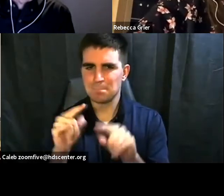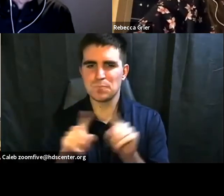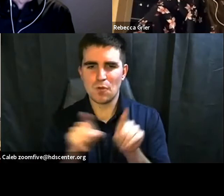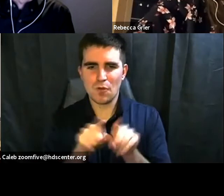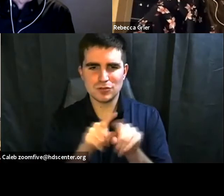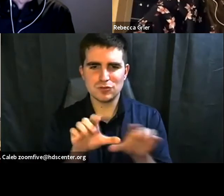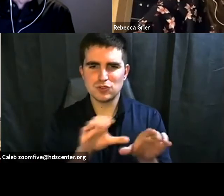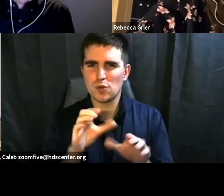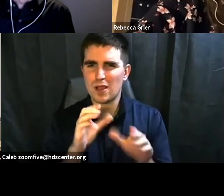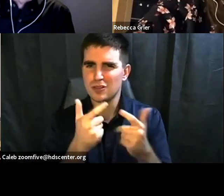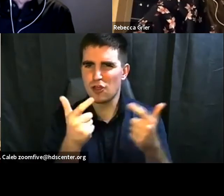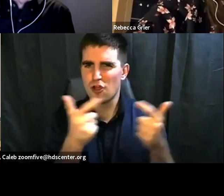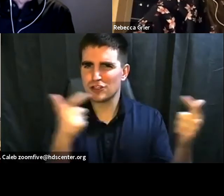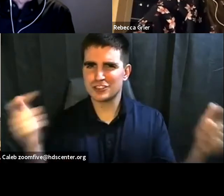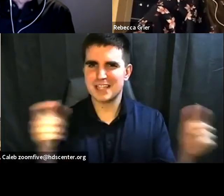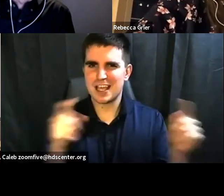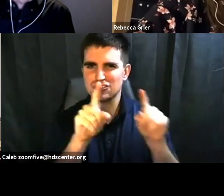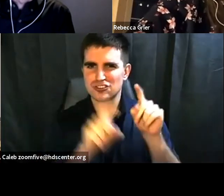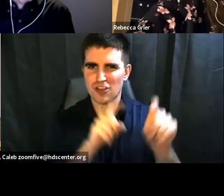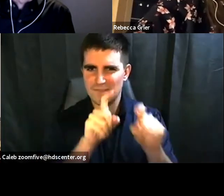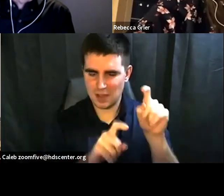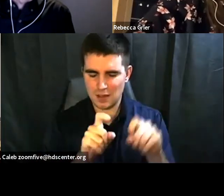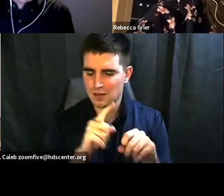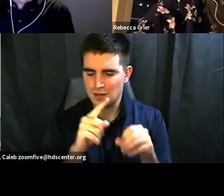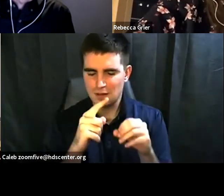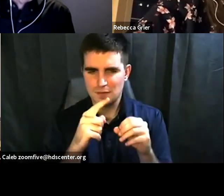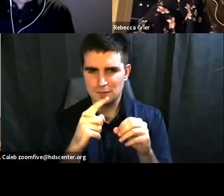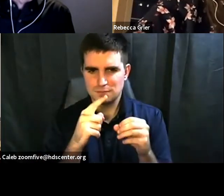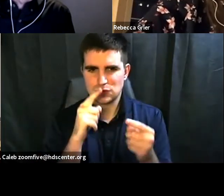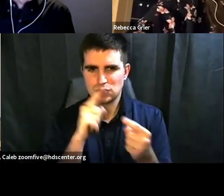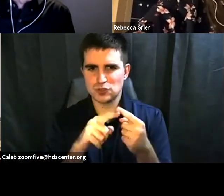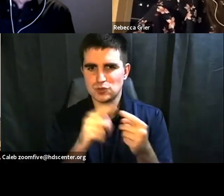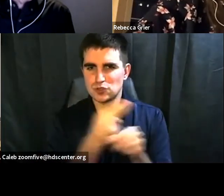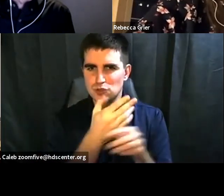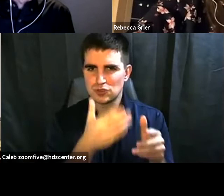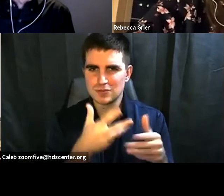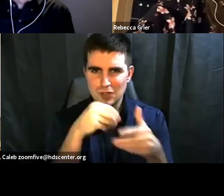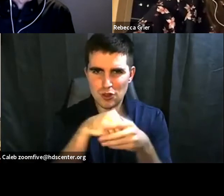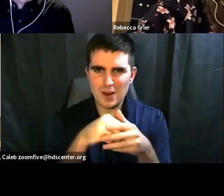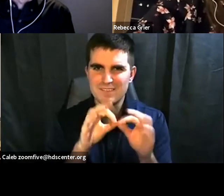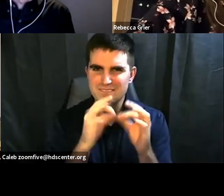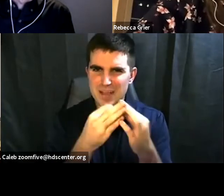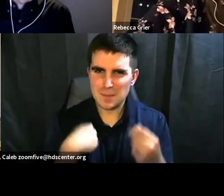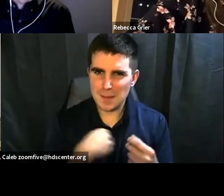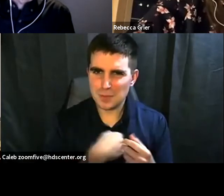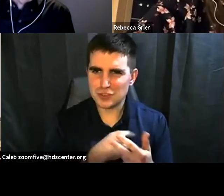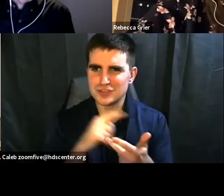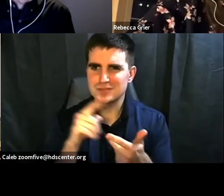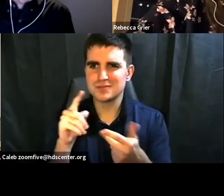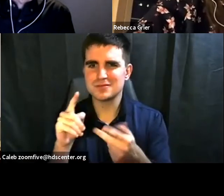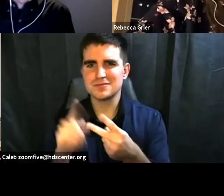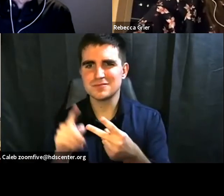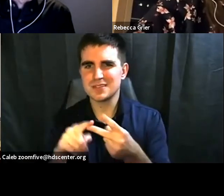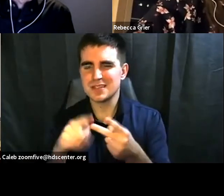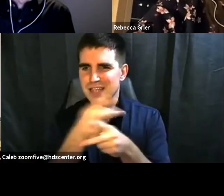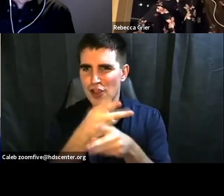large-scale survey of users, including family members and caregivers, to get an idea.